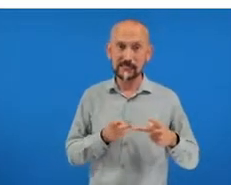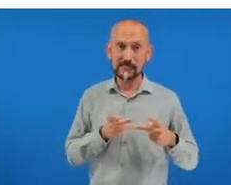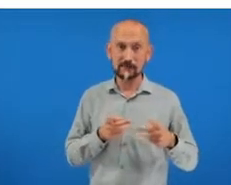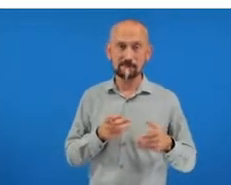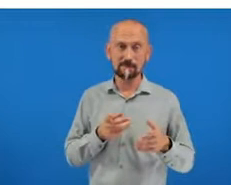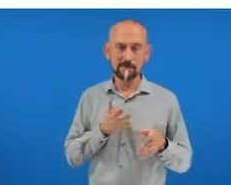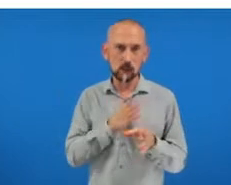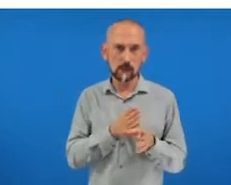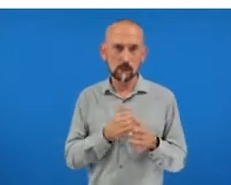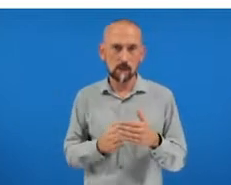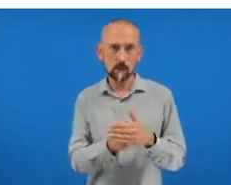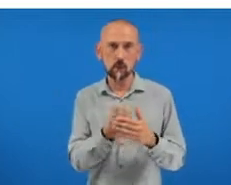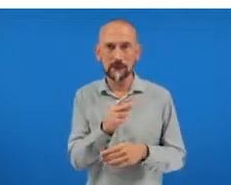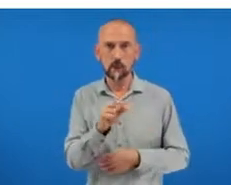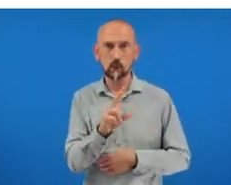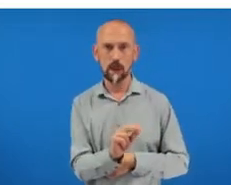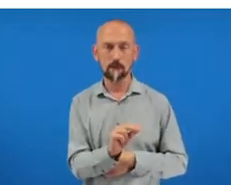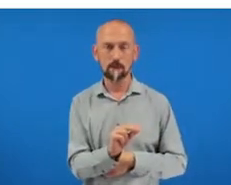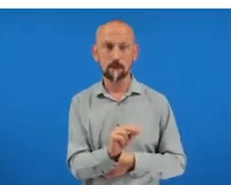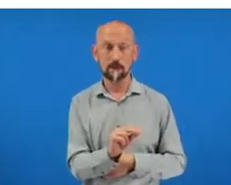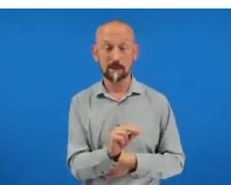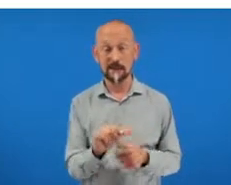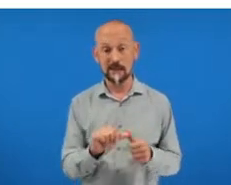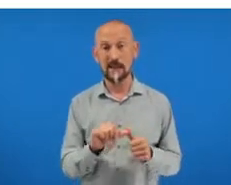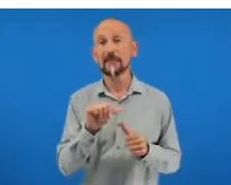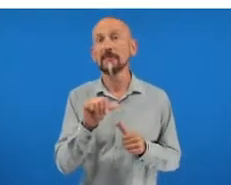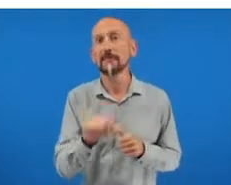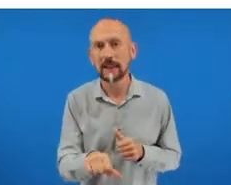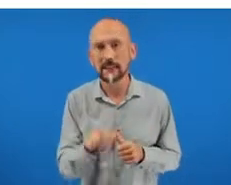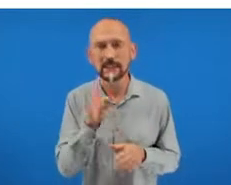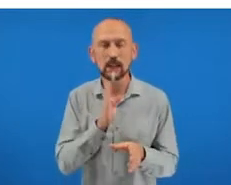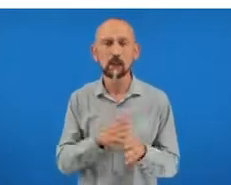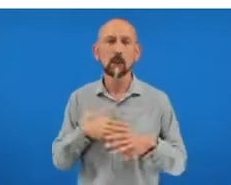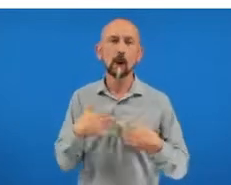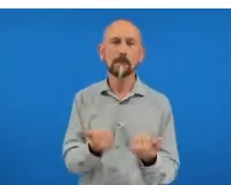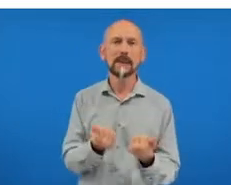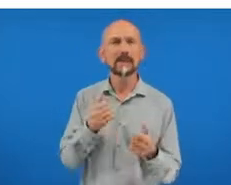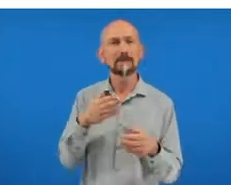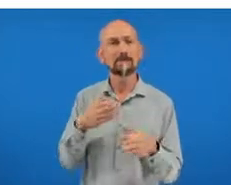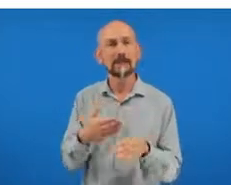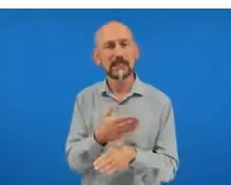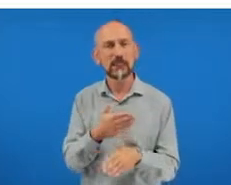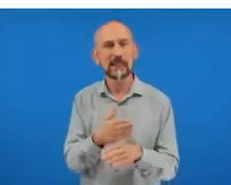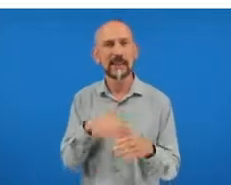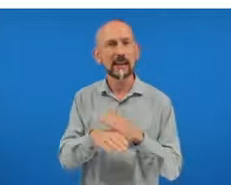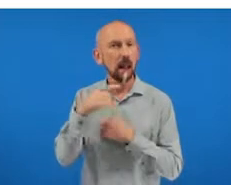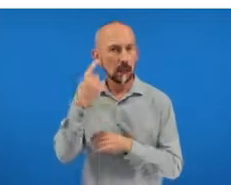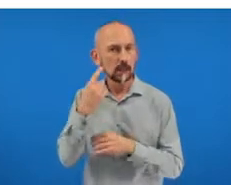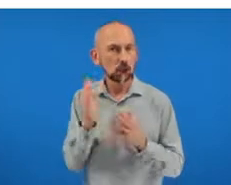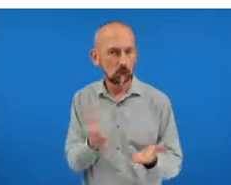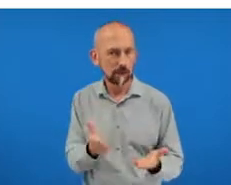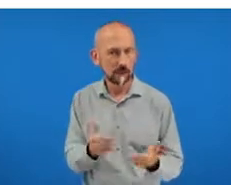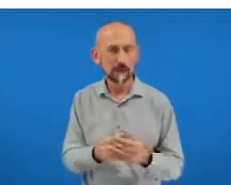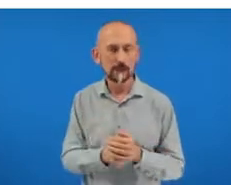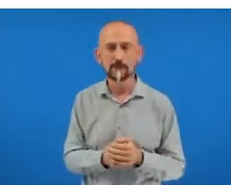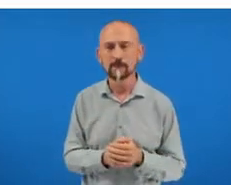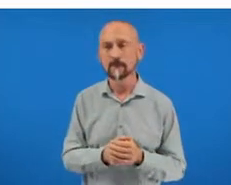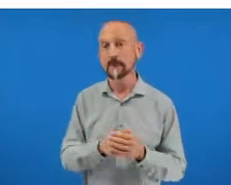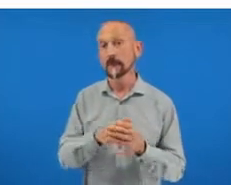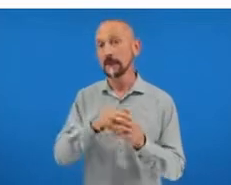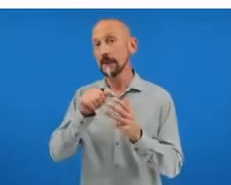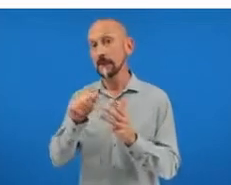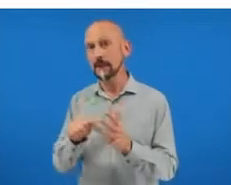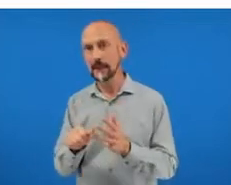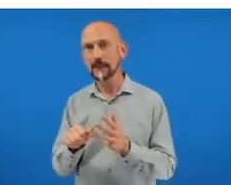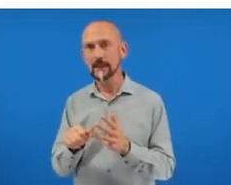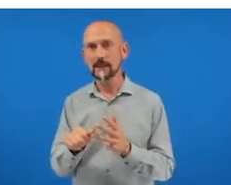2012, and then I became a psychological wellbeing practitioner in London services. And I also then did my postgraduate